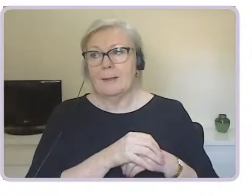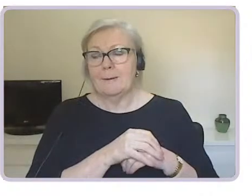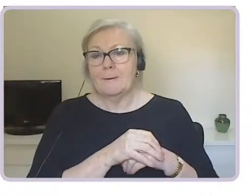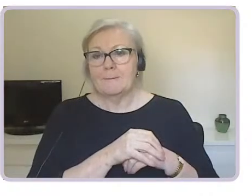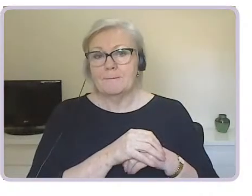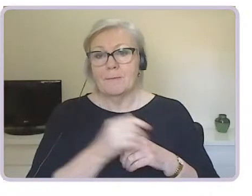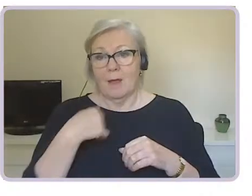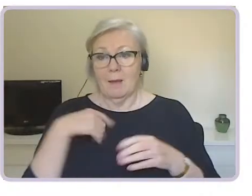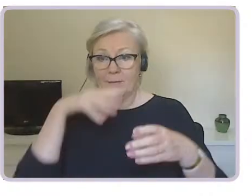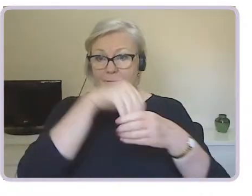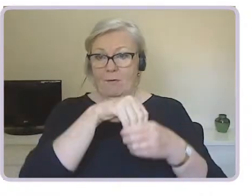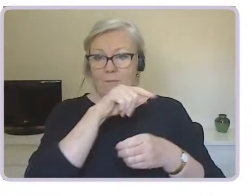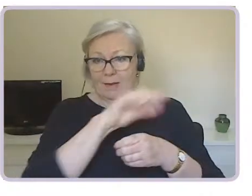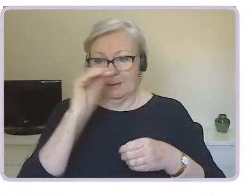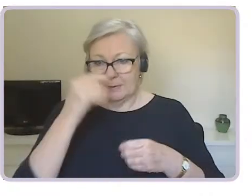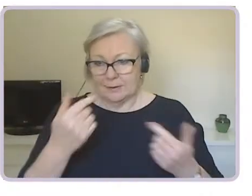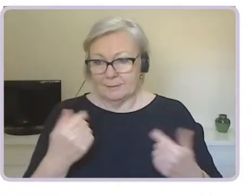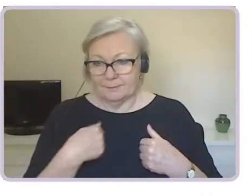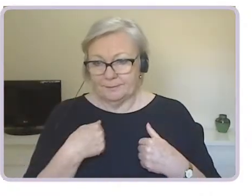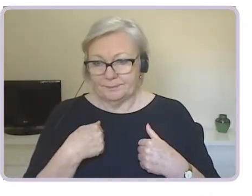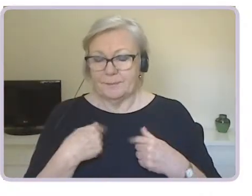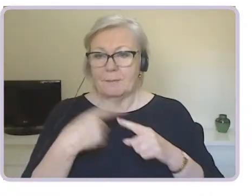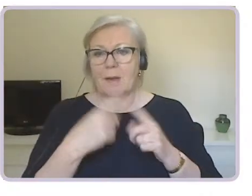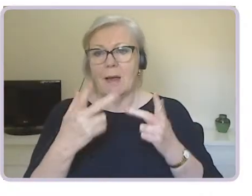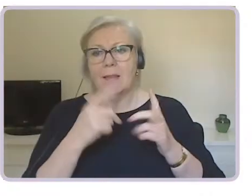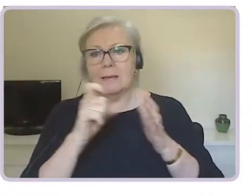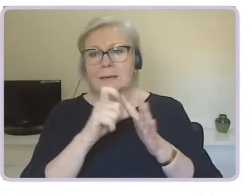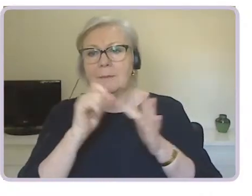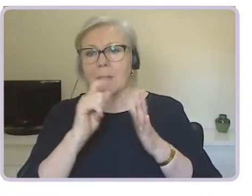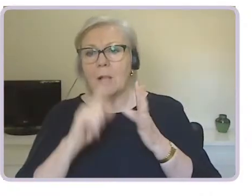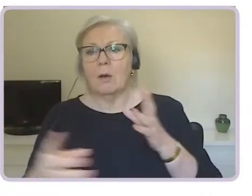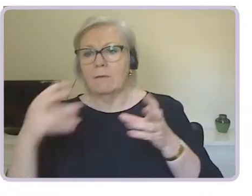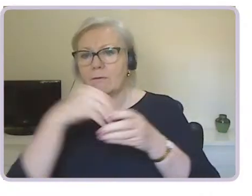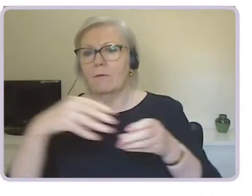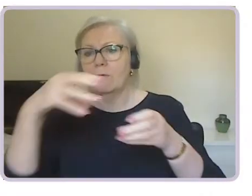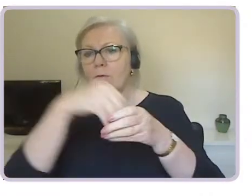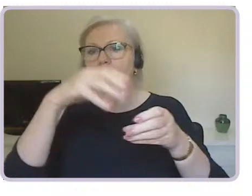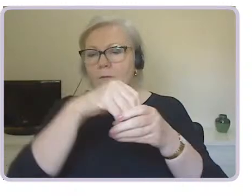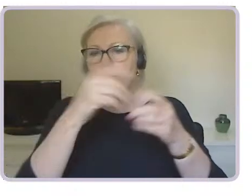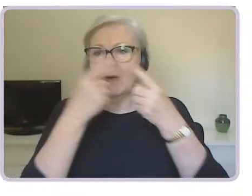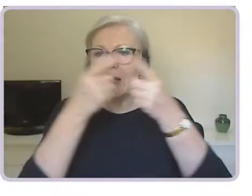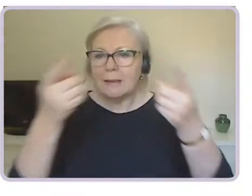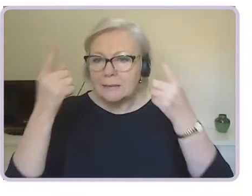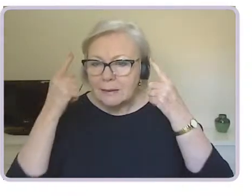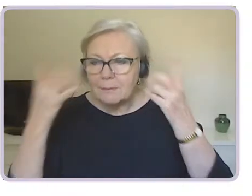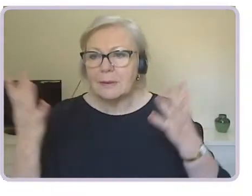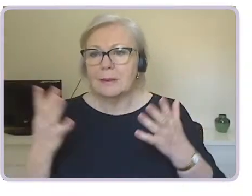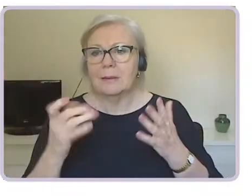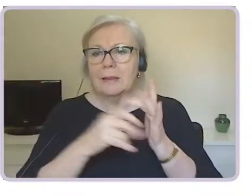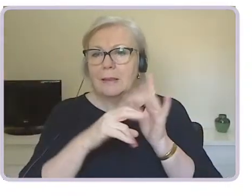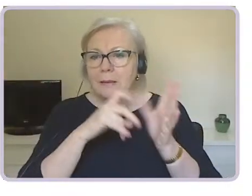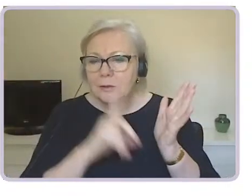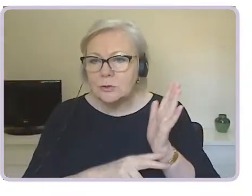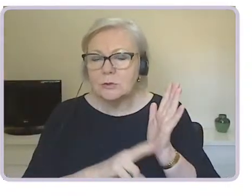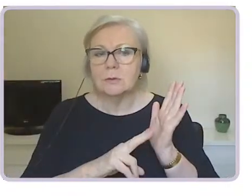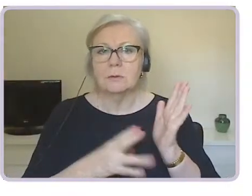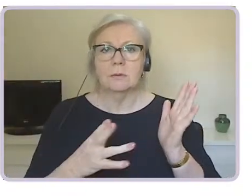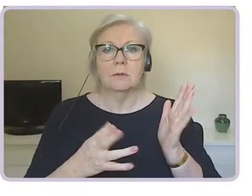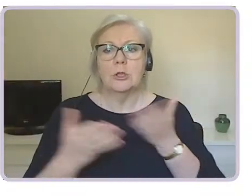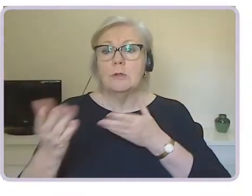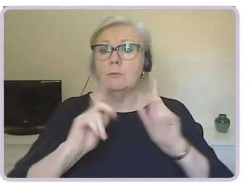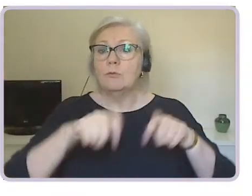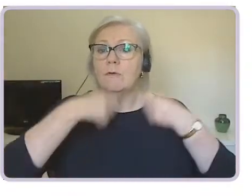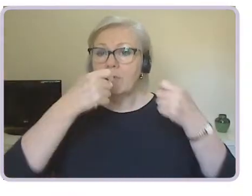of that committee, and a number of DPOs, academics, clinicians and service providers to come up